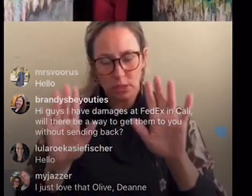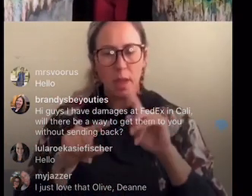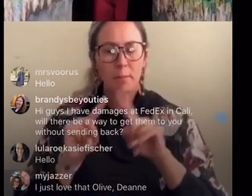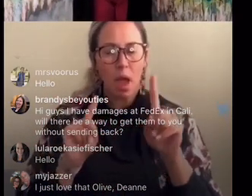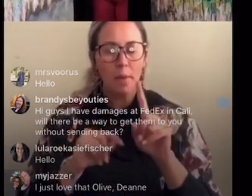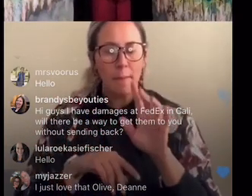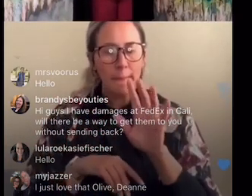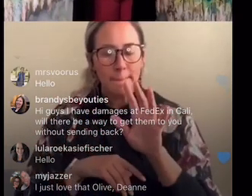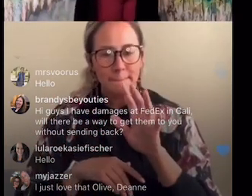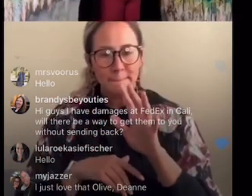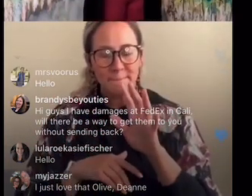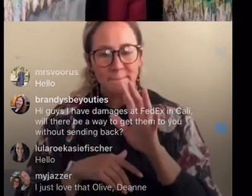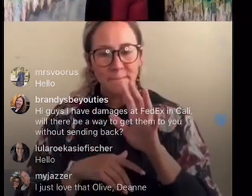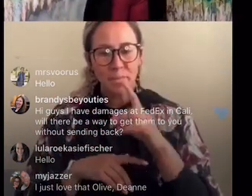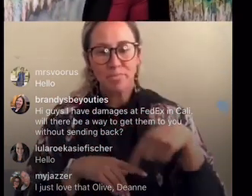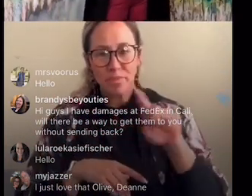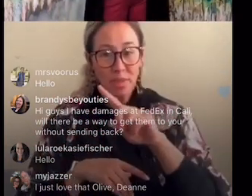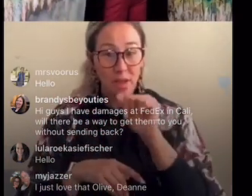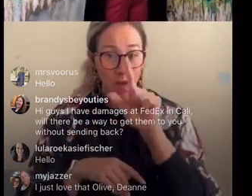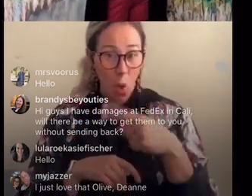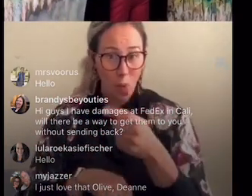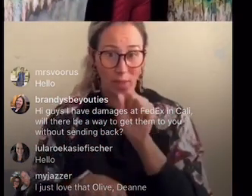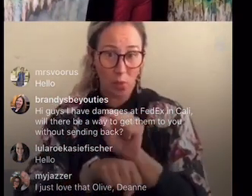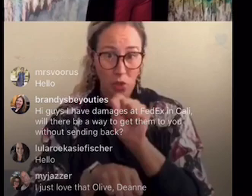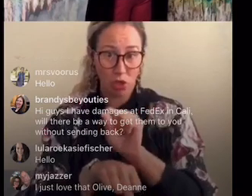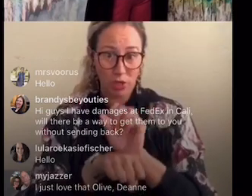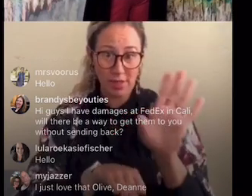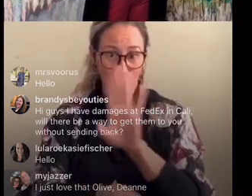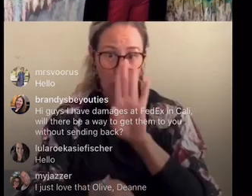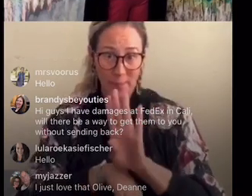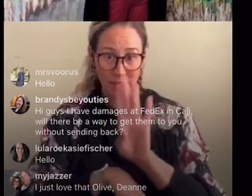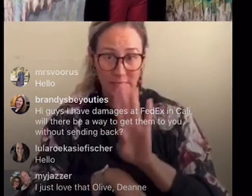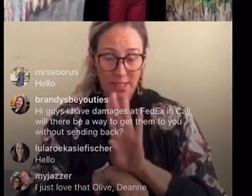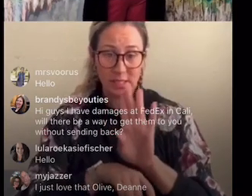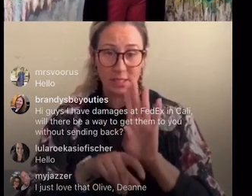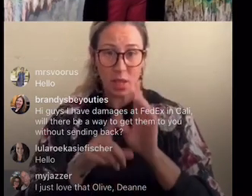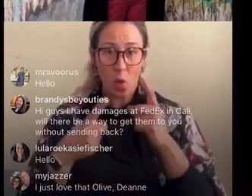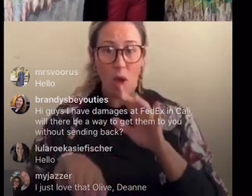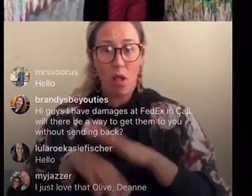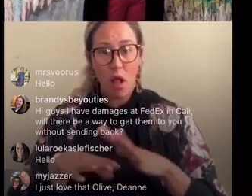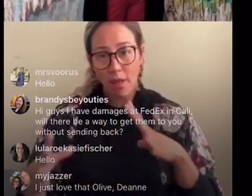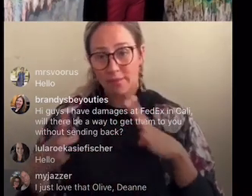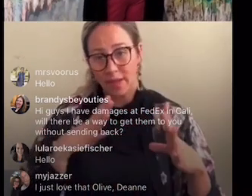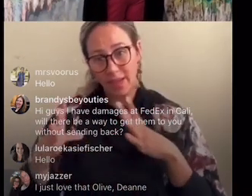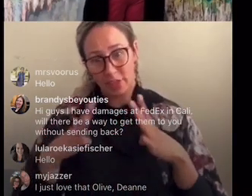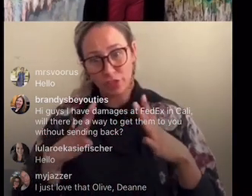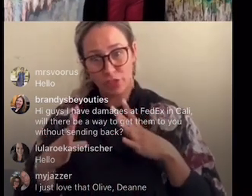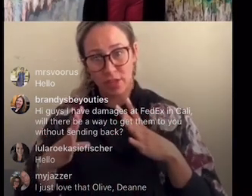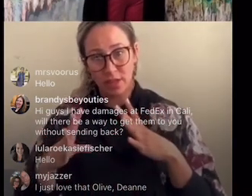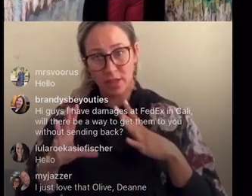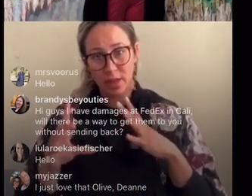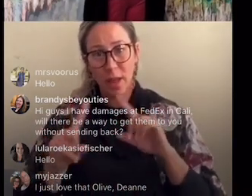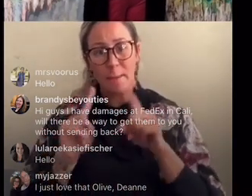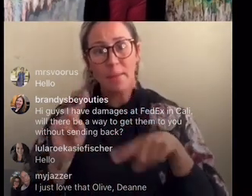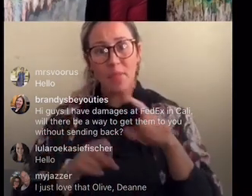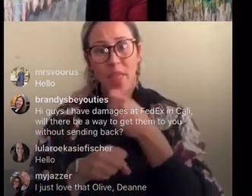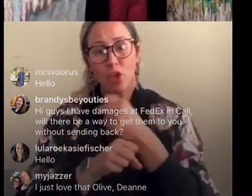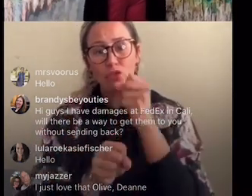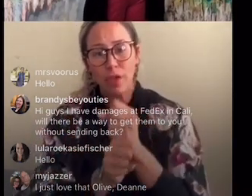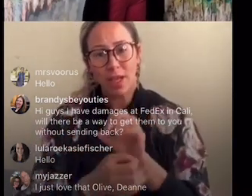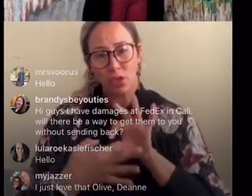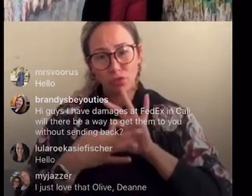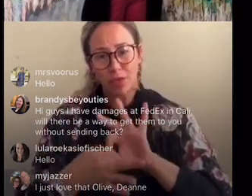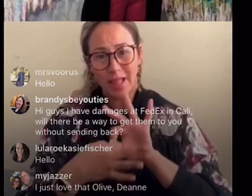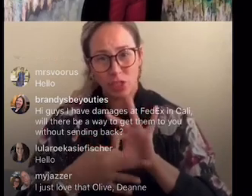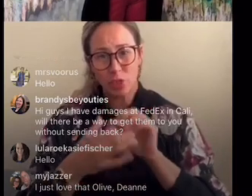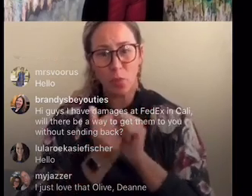and they not only worked their business while on vacation, but they created a relationship